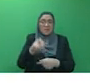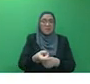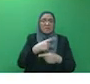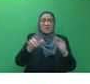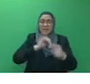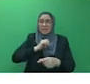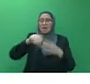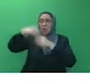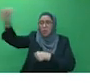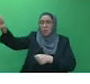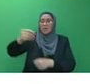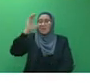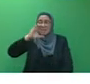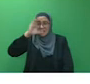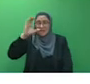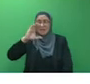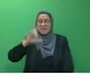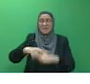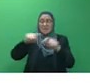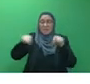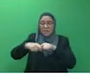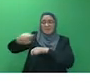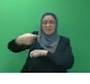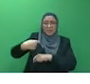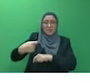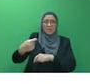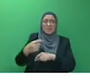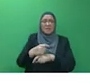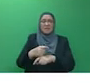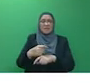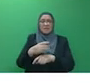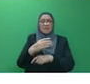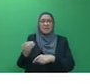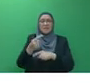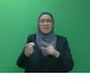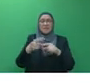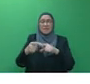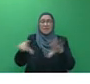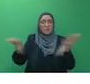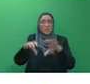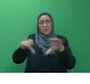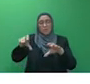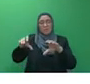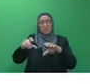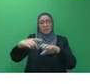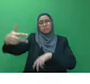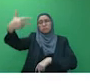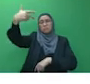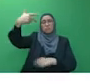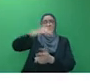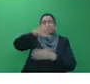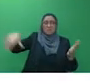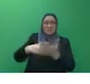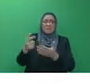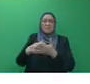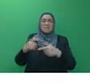i would have gone out rented a studio got a friend's action you know a team to end up and